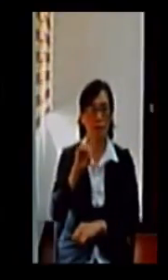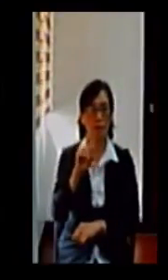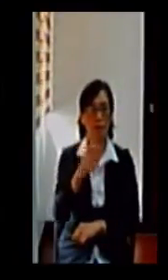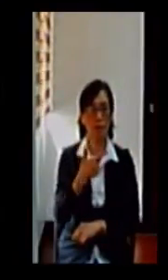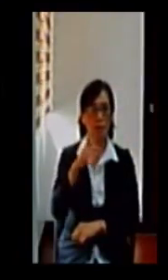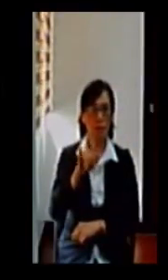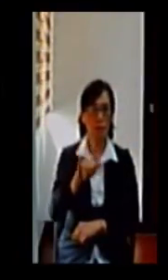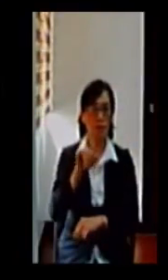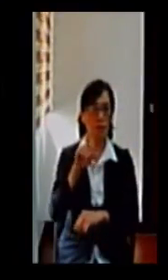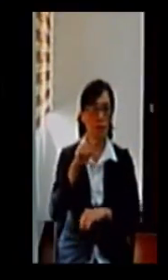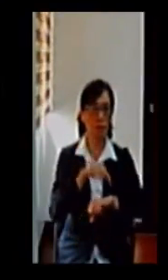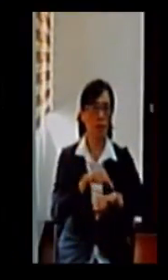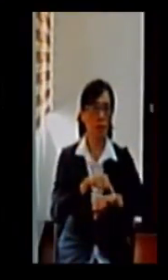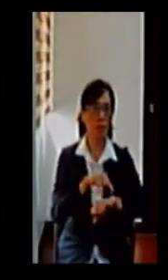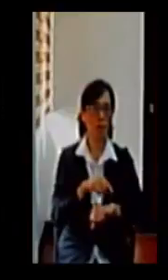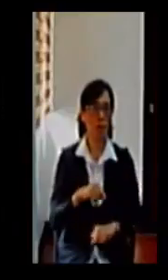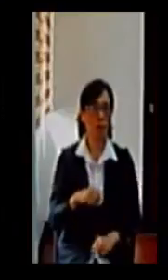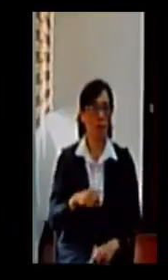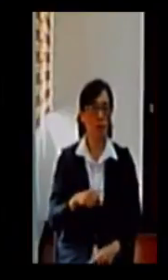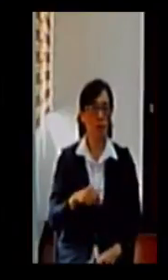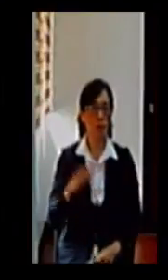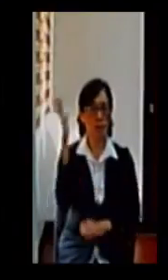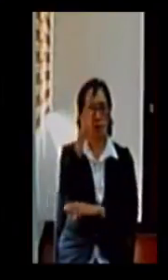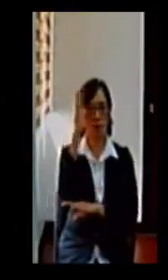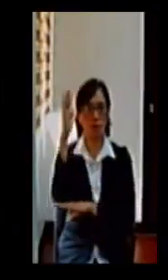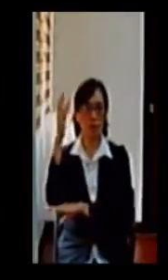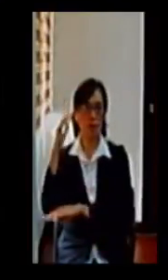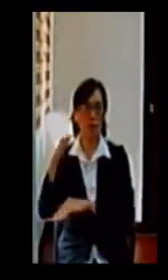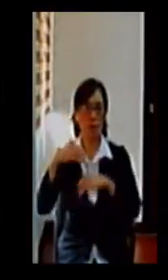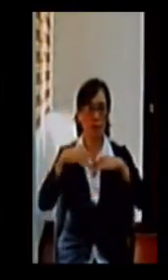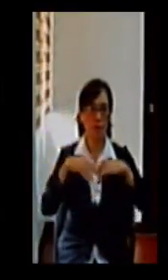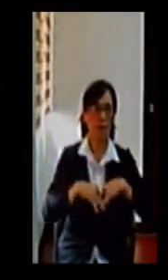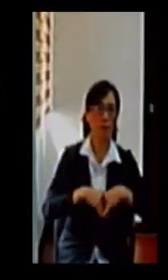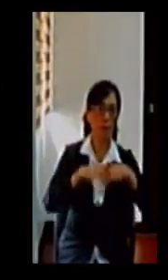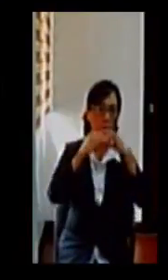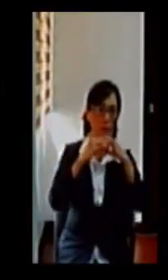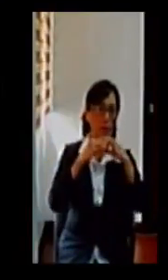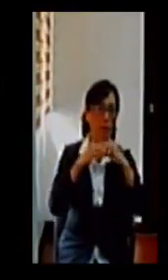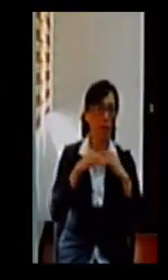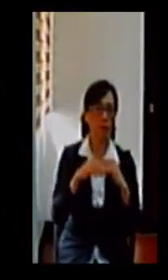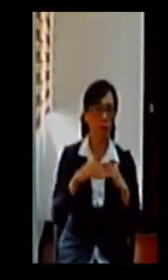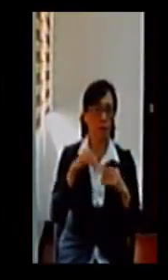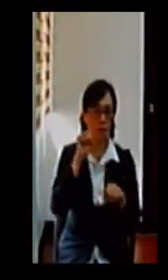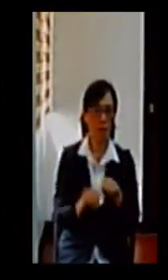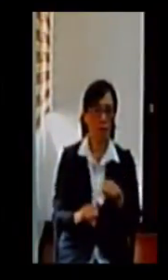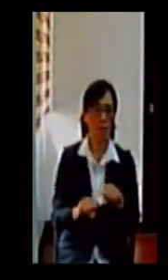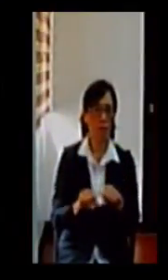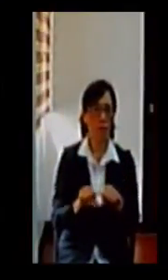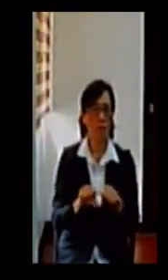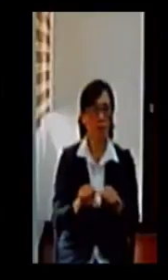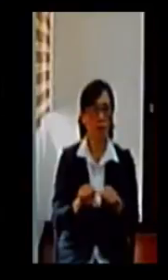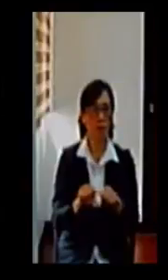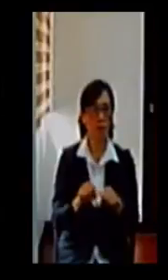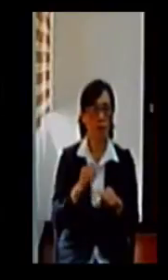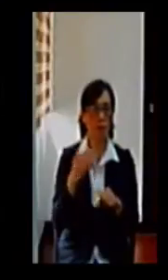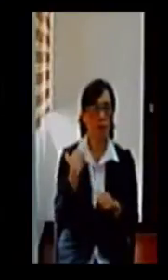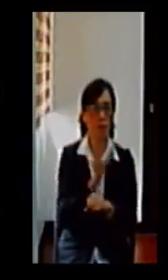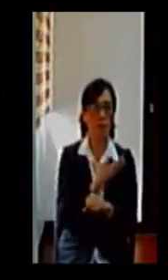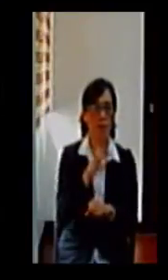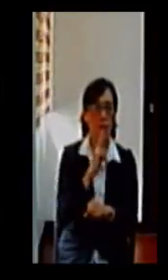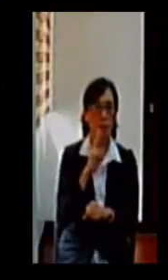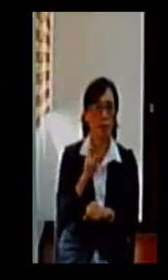have forests recreated. And so, you know, we are